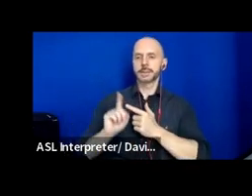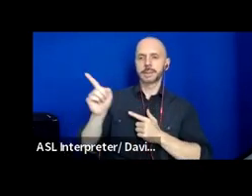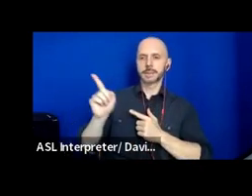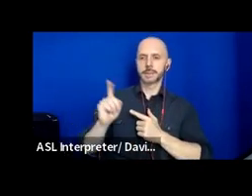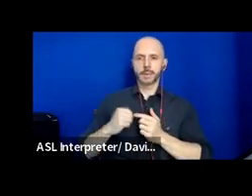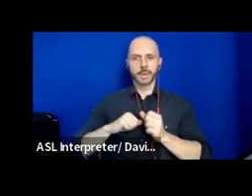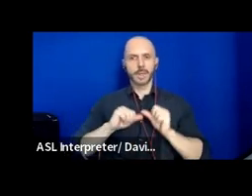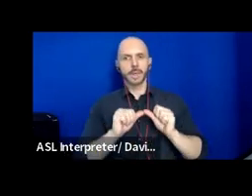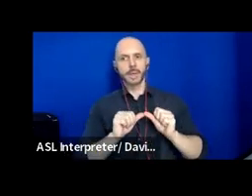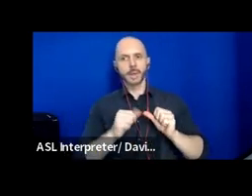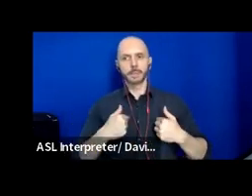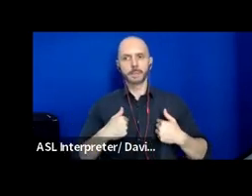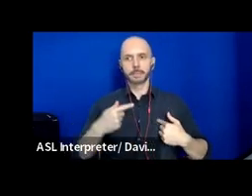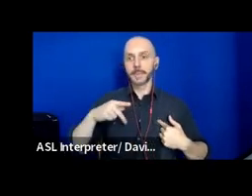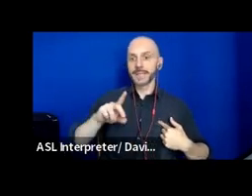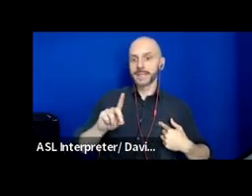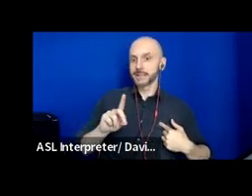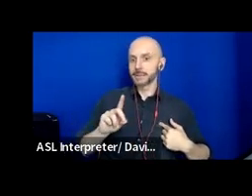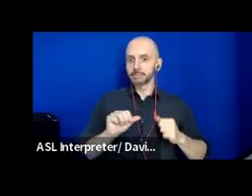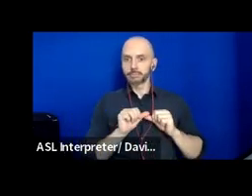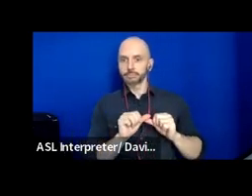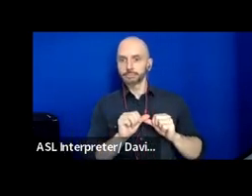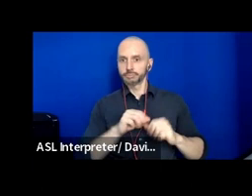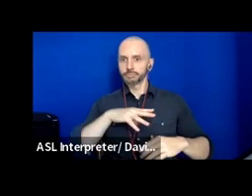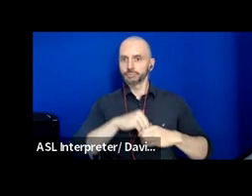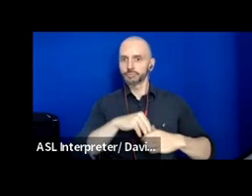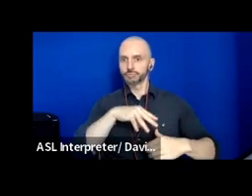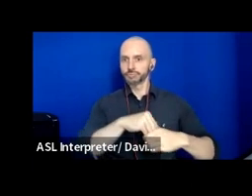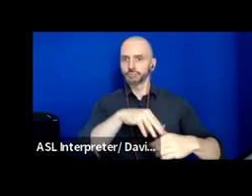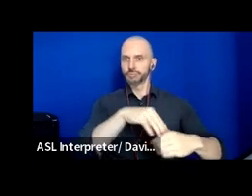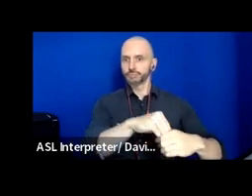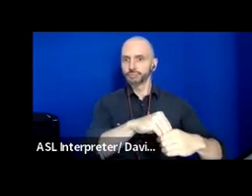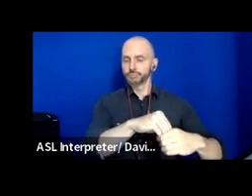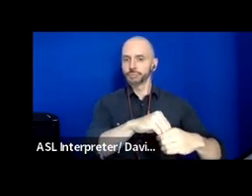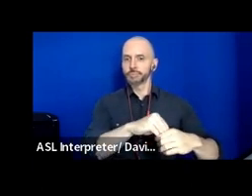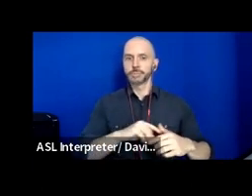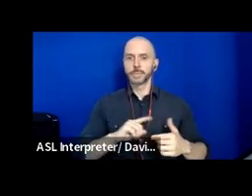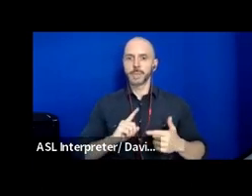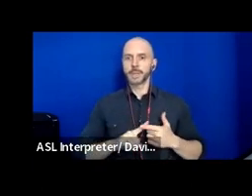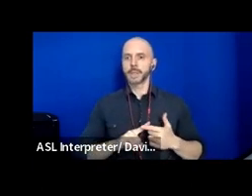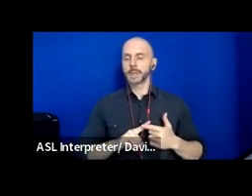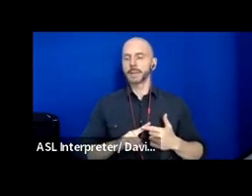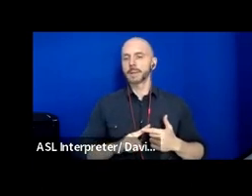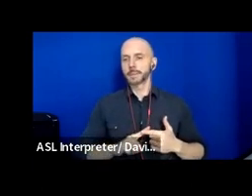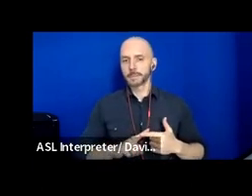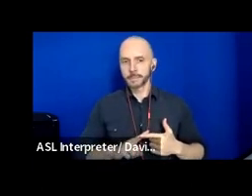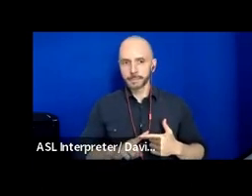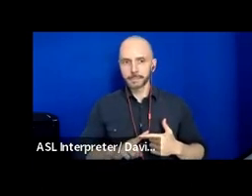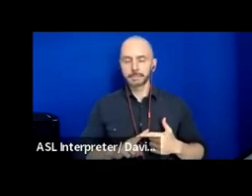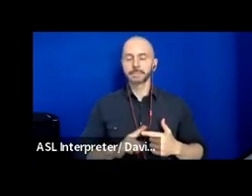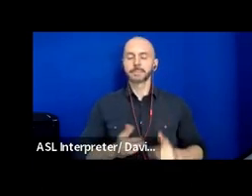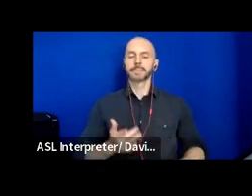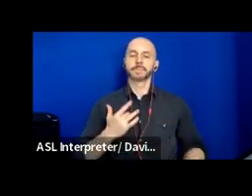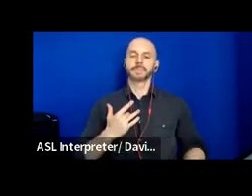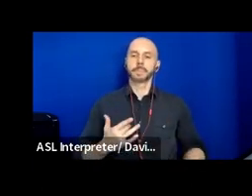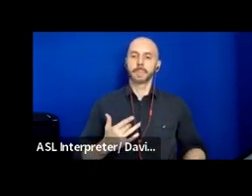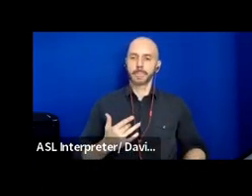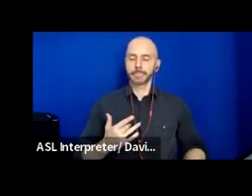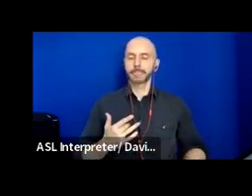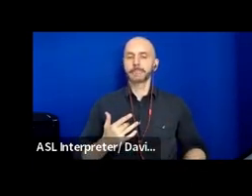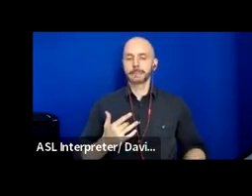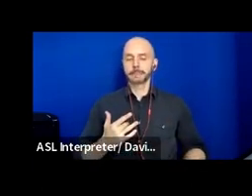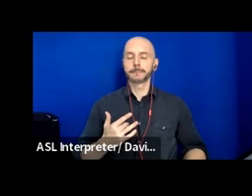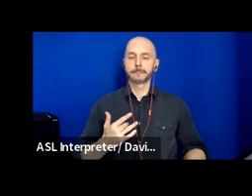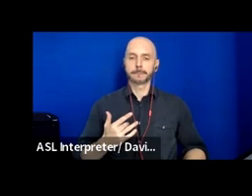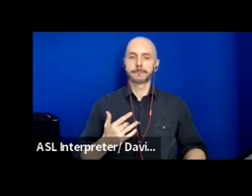shouldn't stifle, of course, which some of us are worried about. Oh, is it going to get very sterile and we don't have the dynamic that really